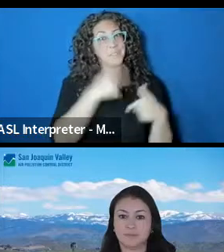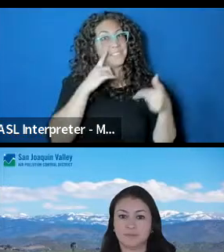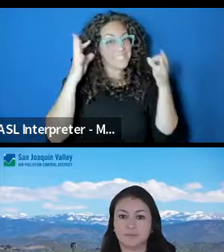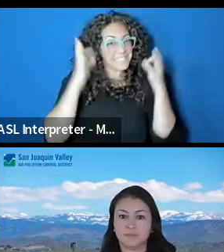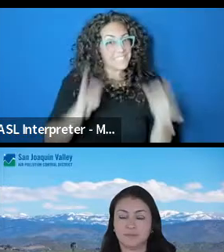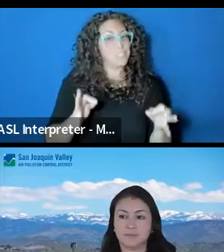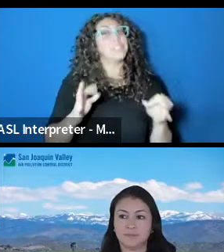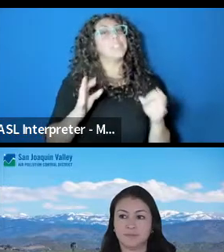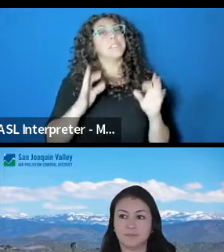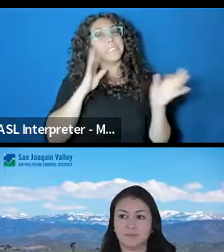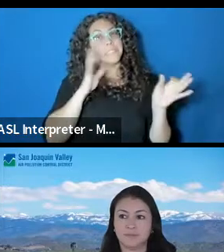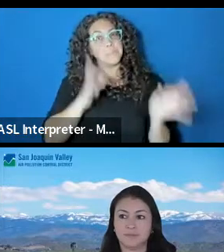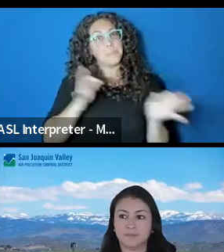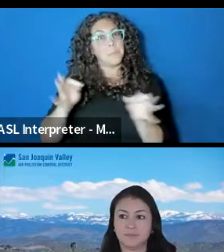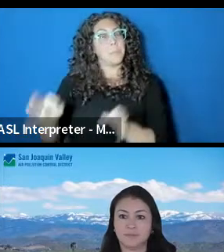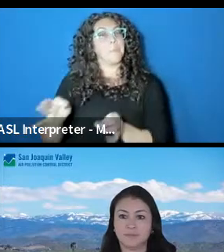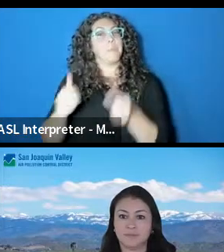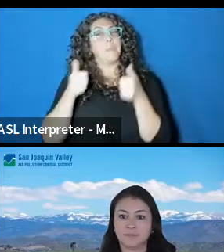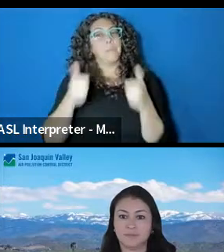for these